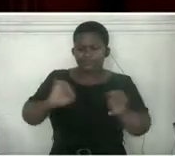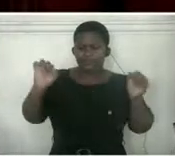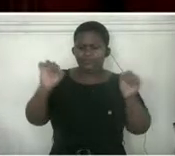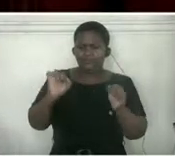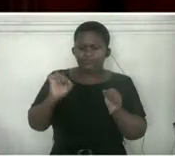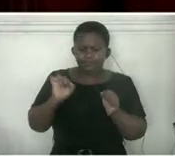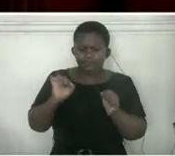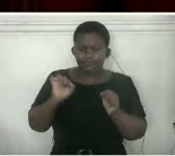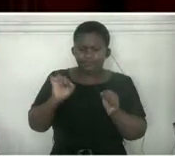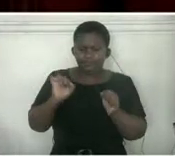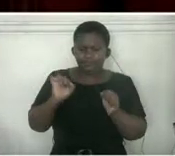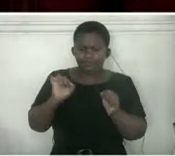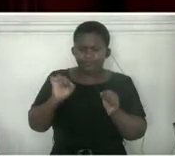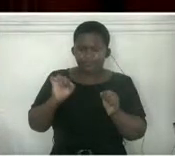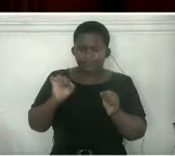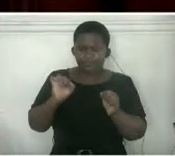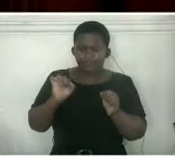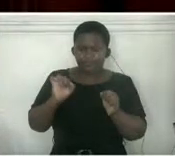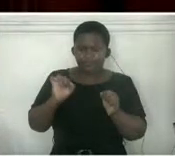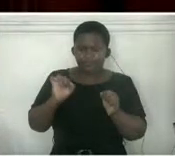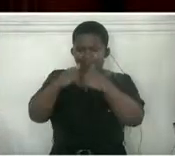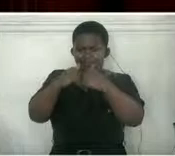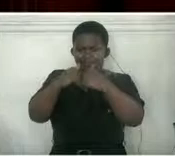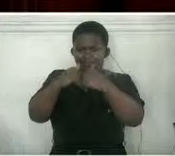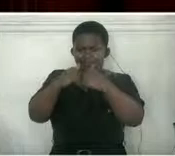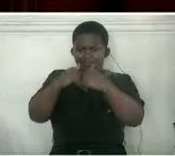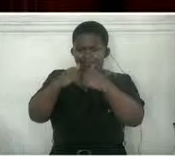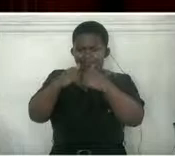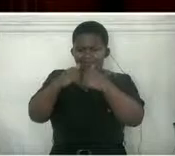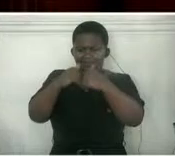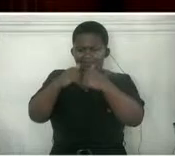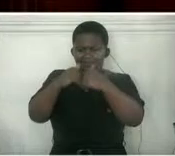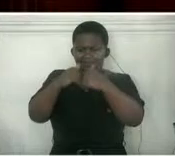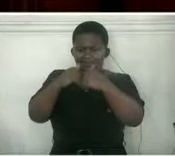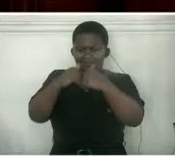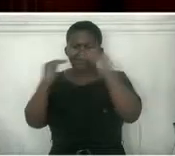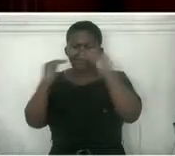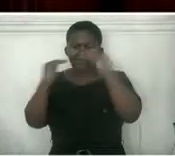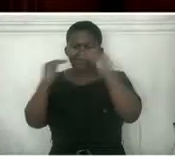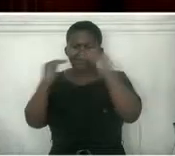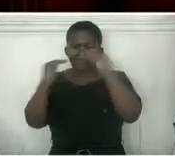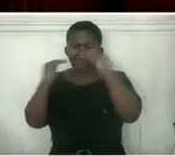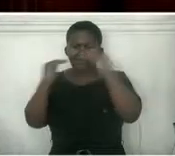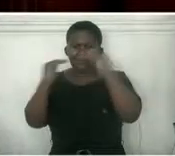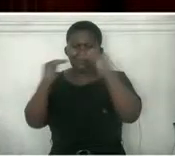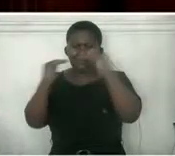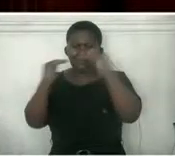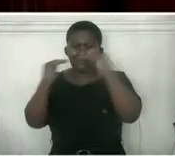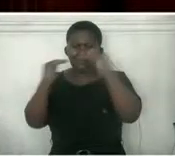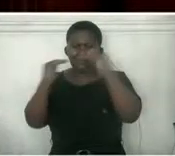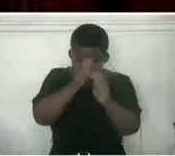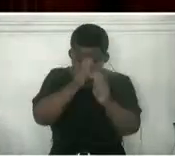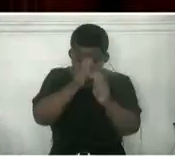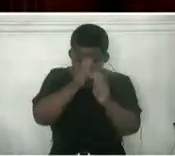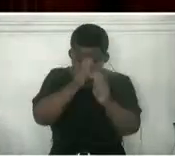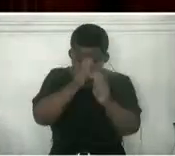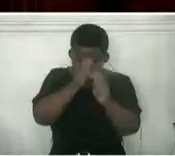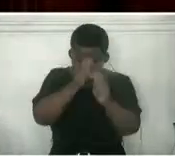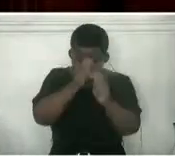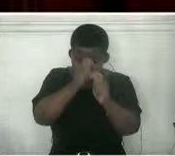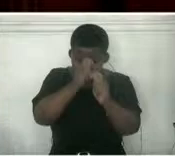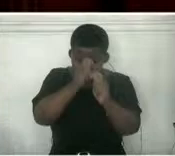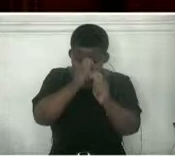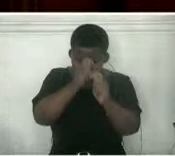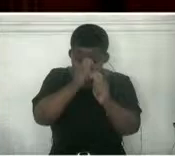fight against racial tyranny and inequality. We salute their fighting spirit 100 years after